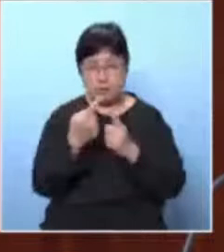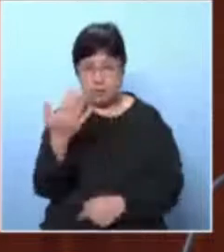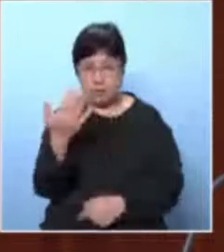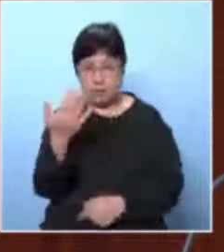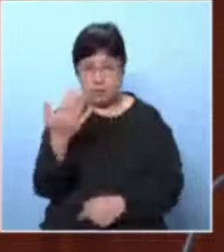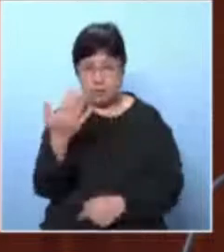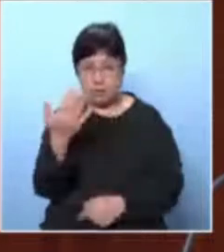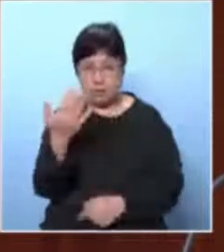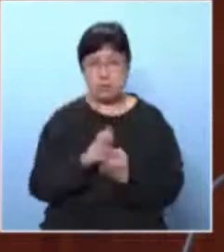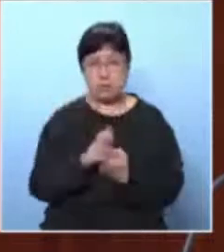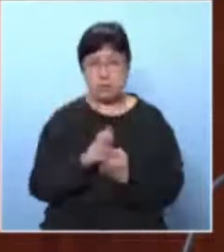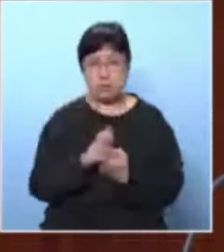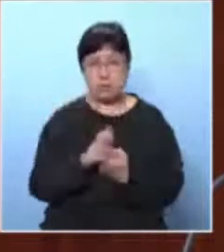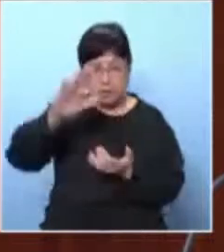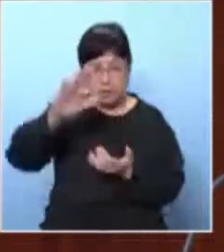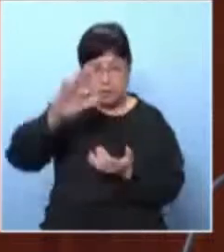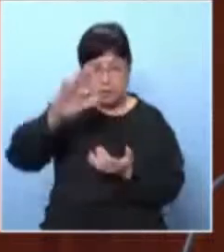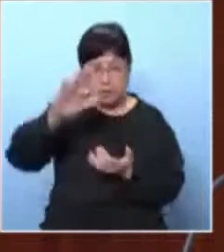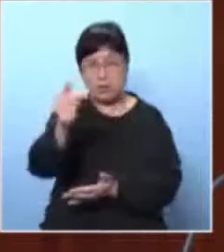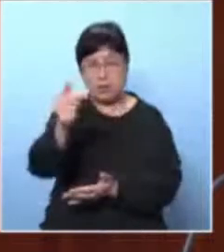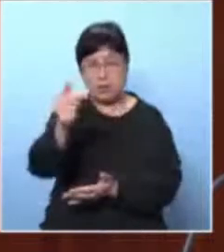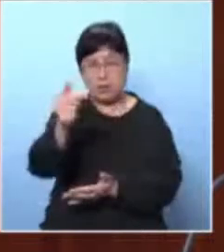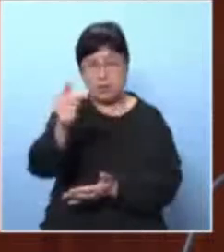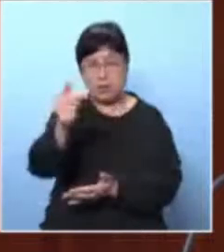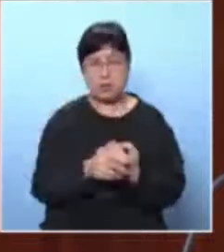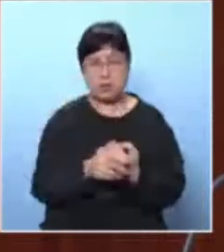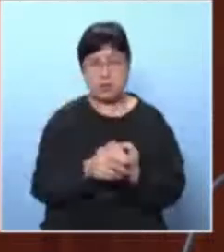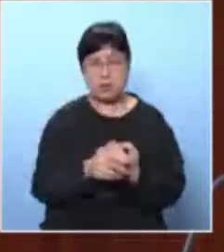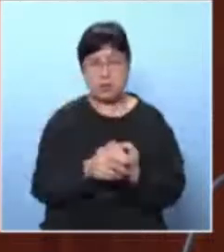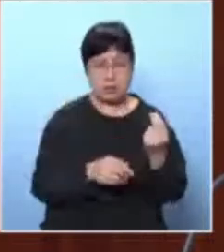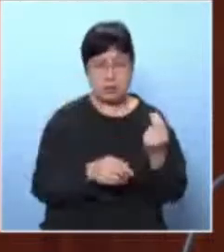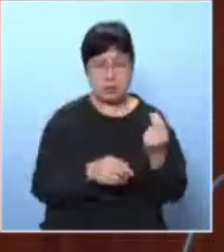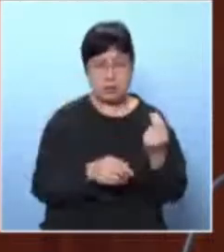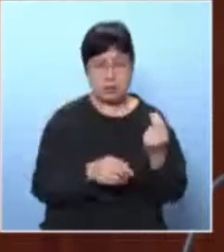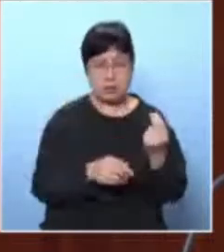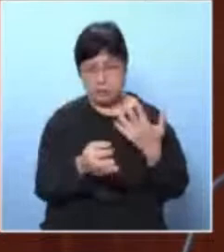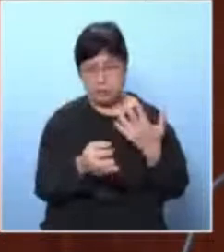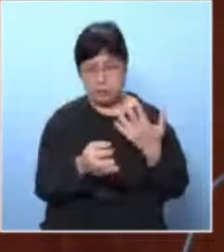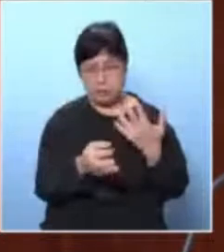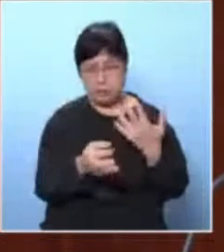population to nearly 1/3 by the end of the next decade.